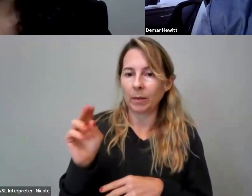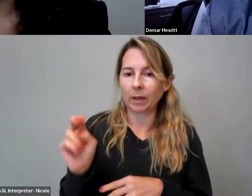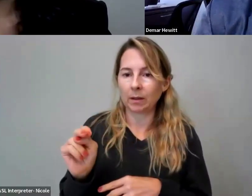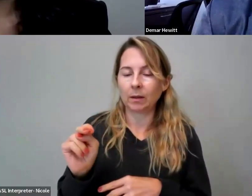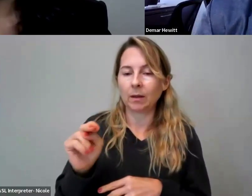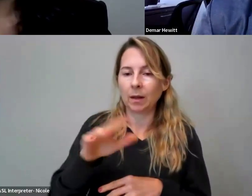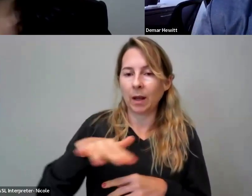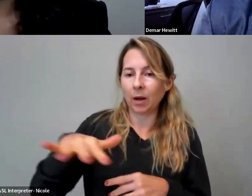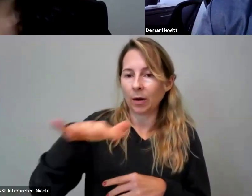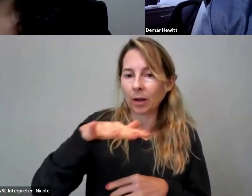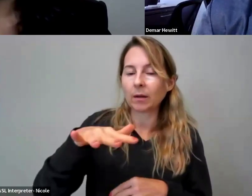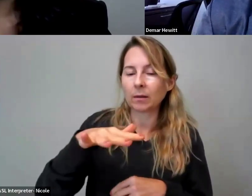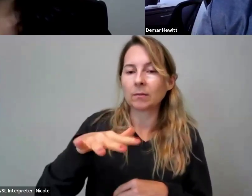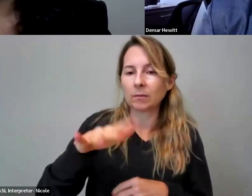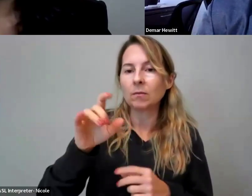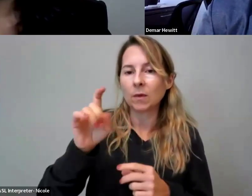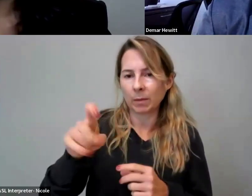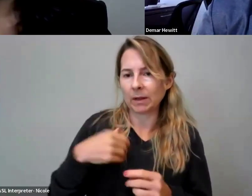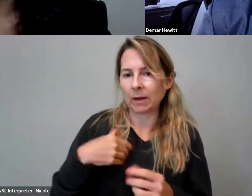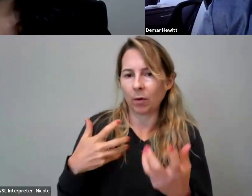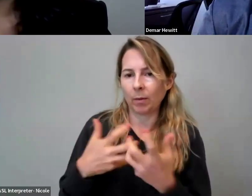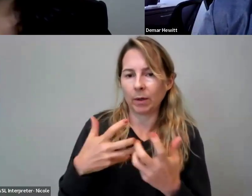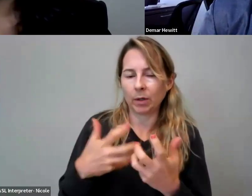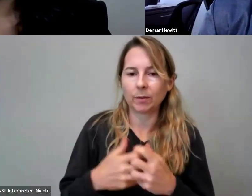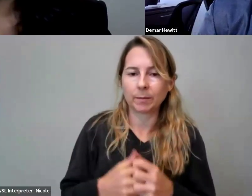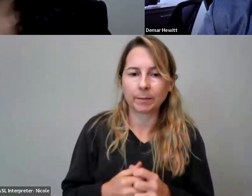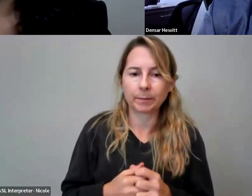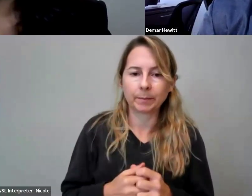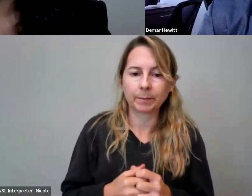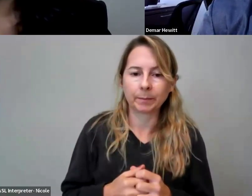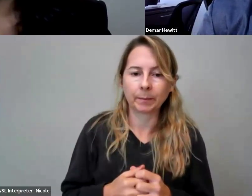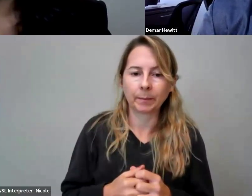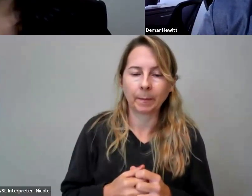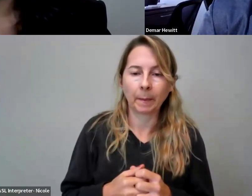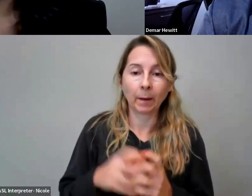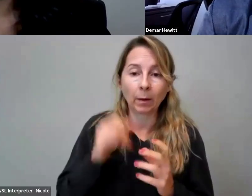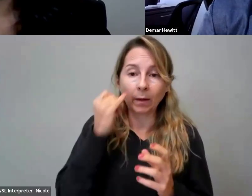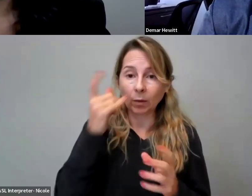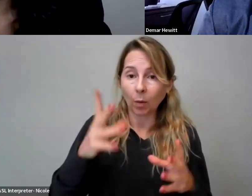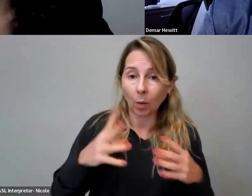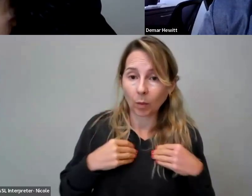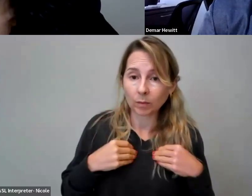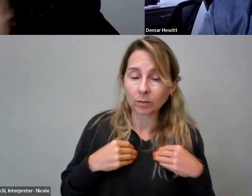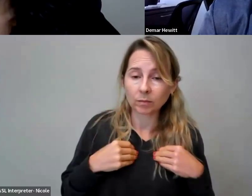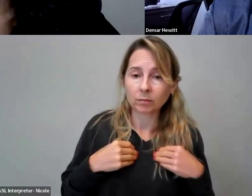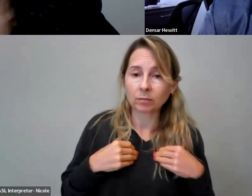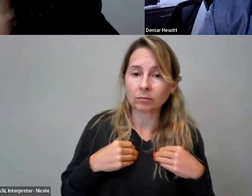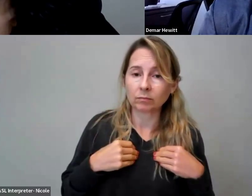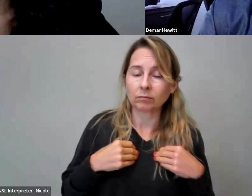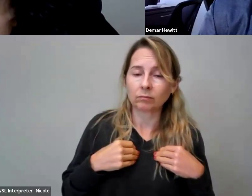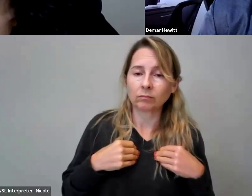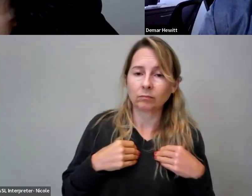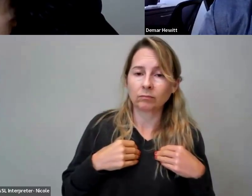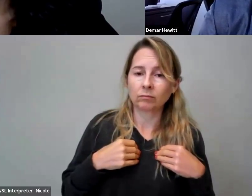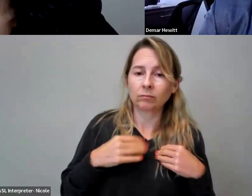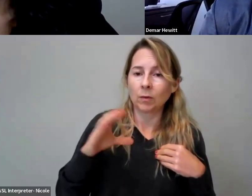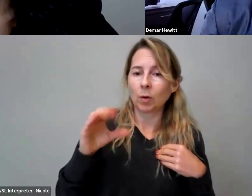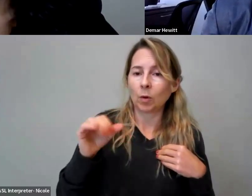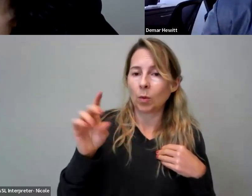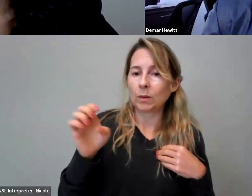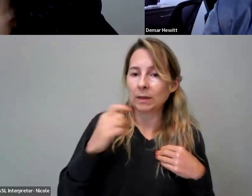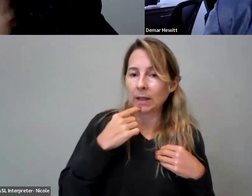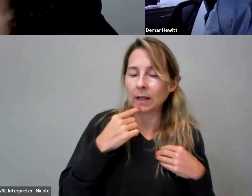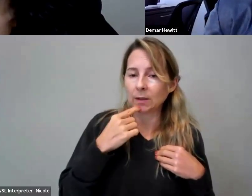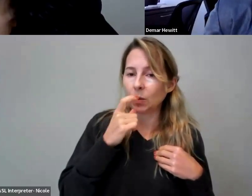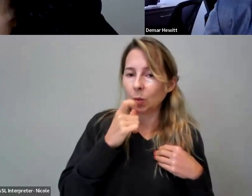And so as an owner being in that building, because the code says the right to occupy.